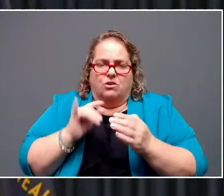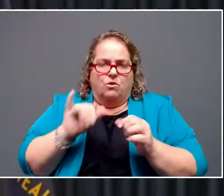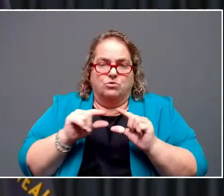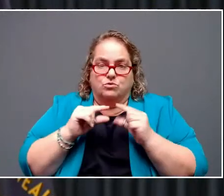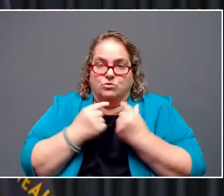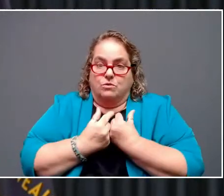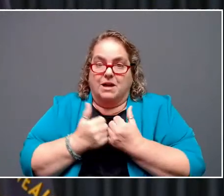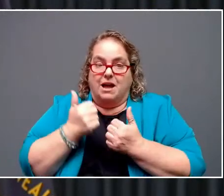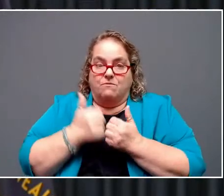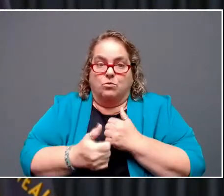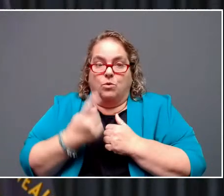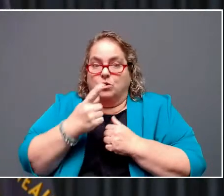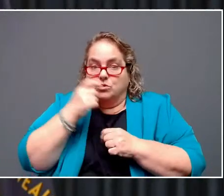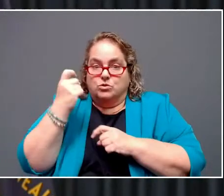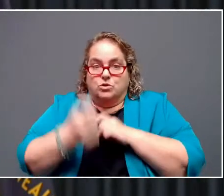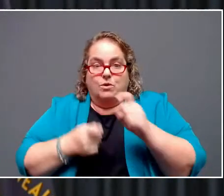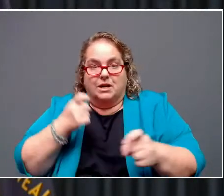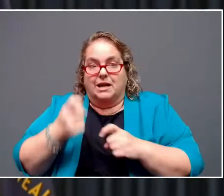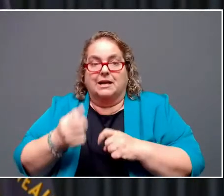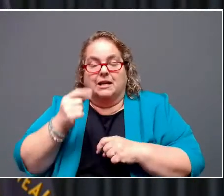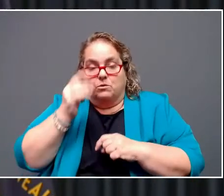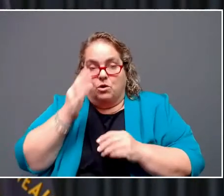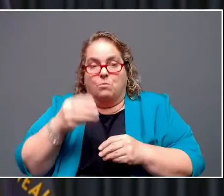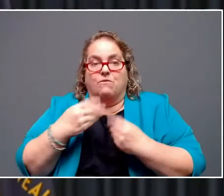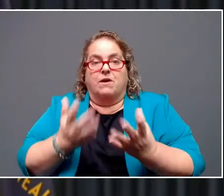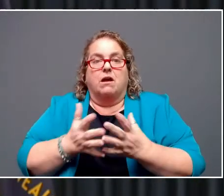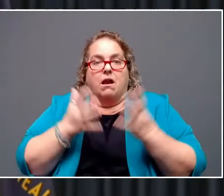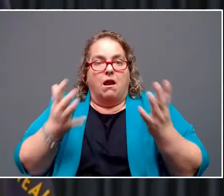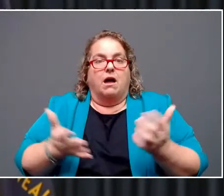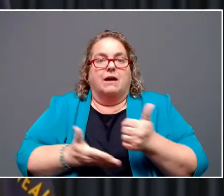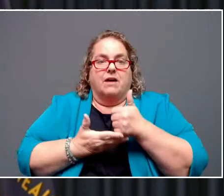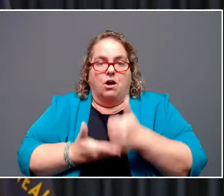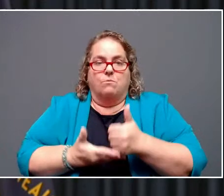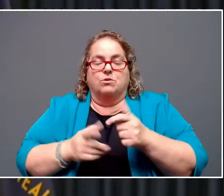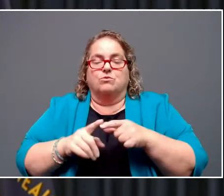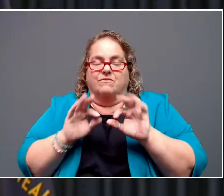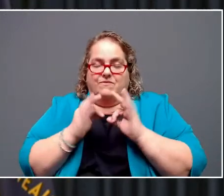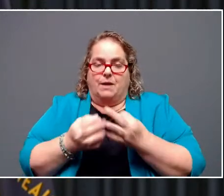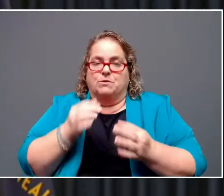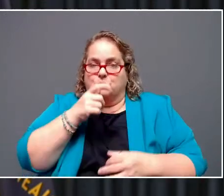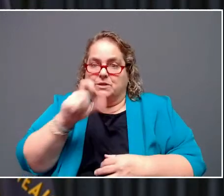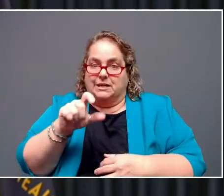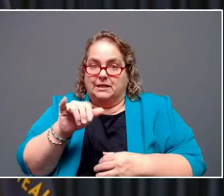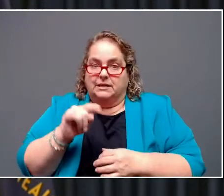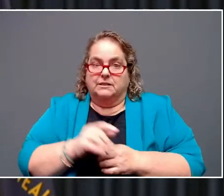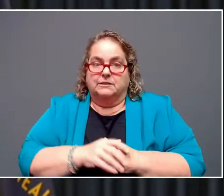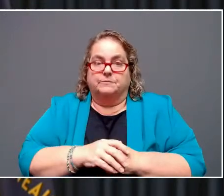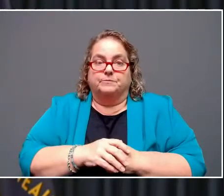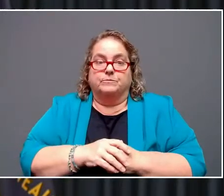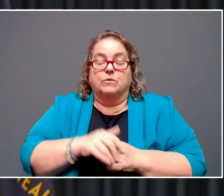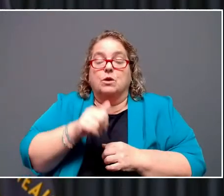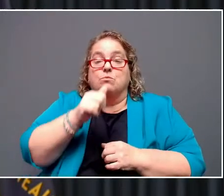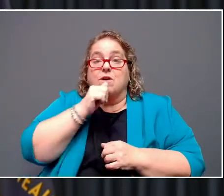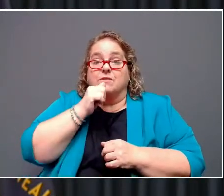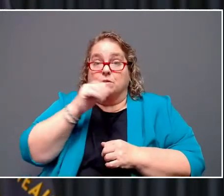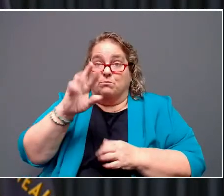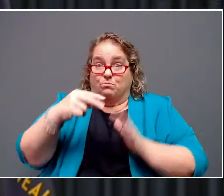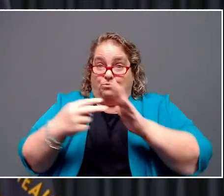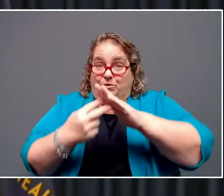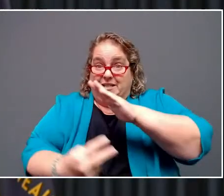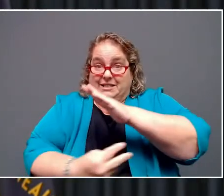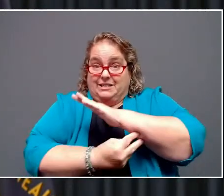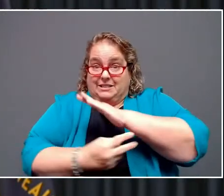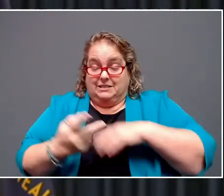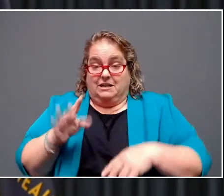donating. It's going to provide a lot of help to families that need it. Private bridges, 475 private bridges